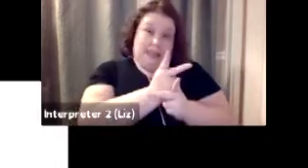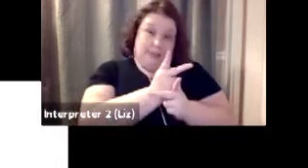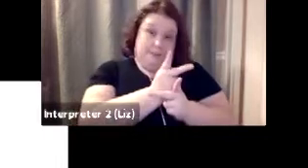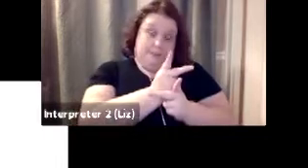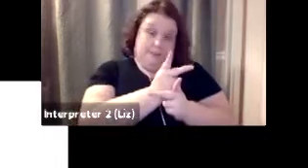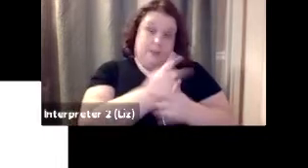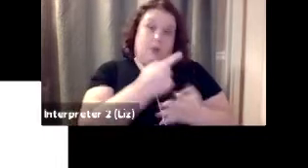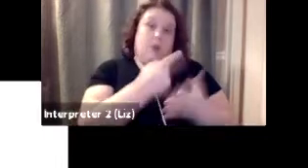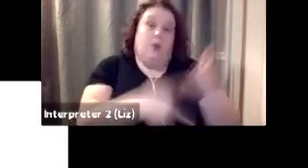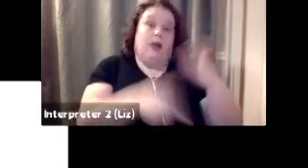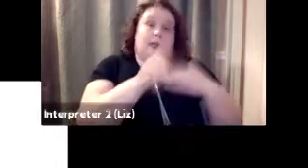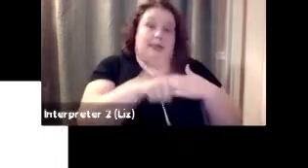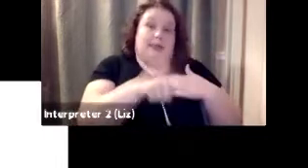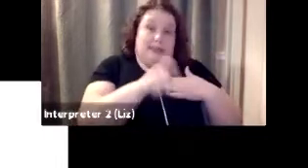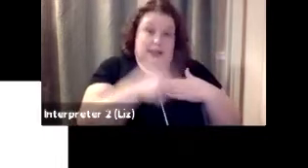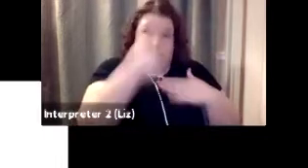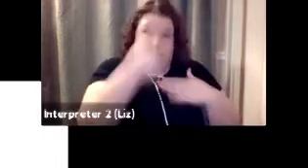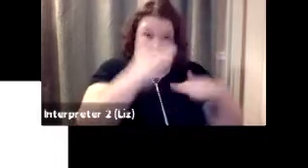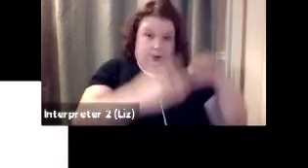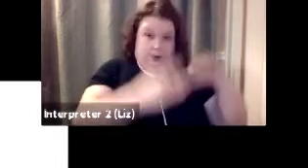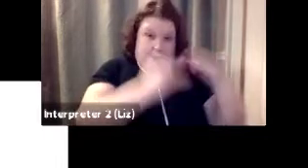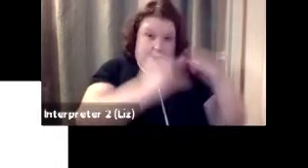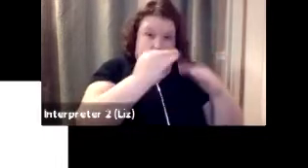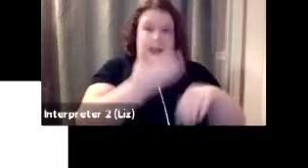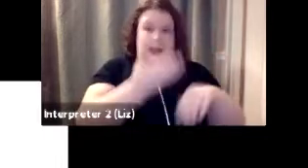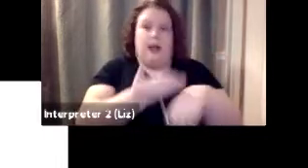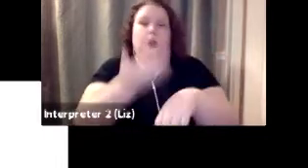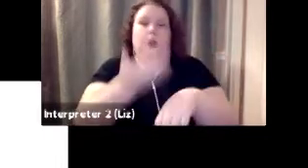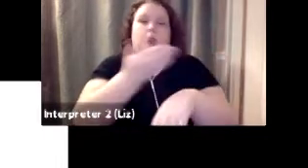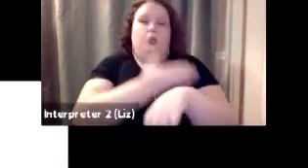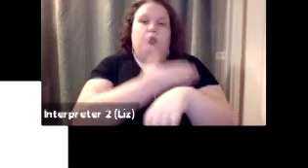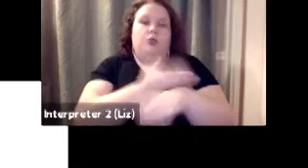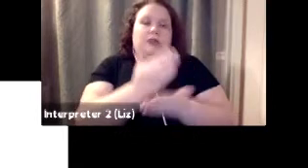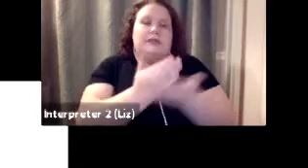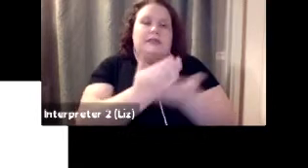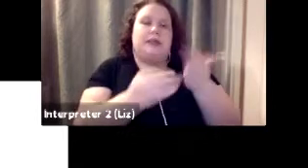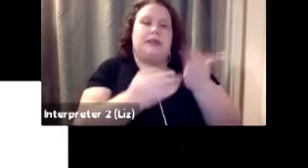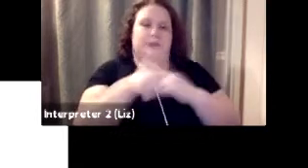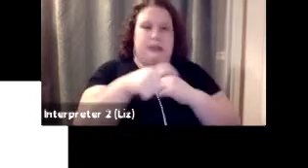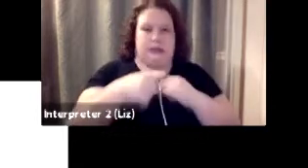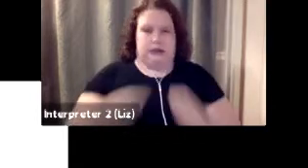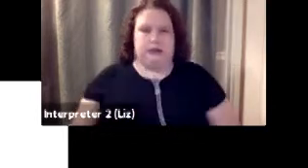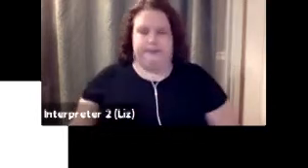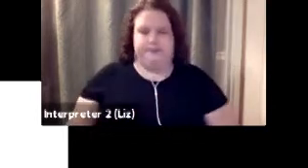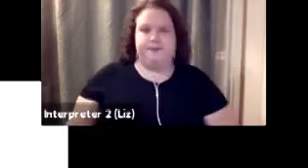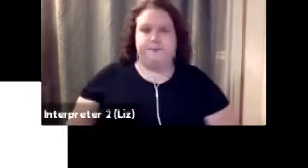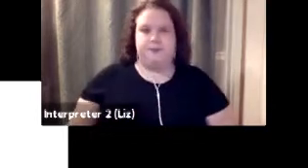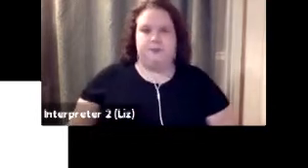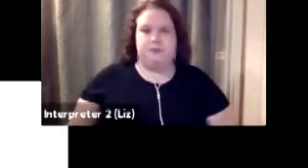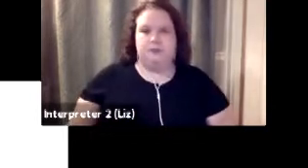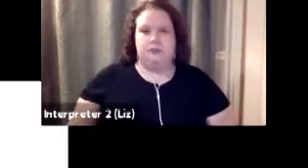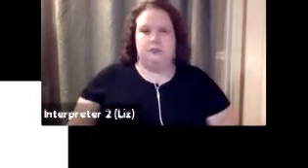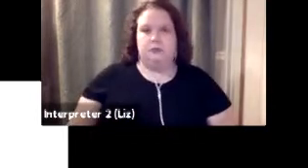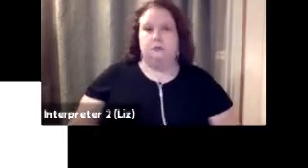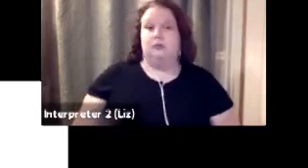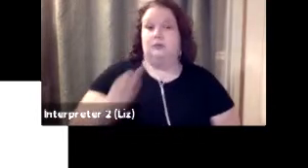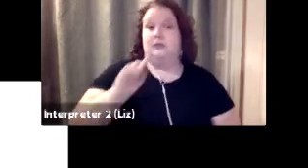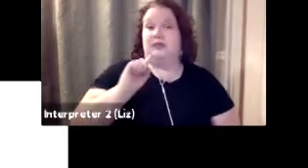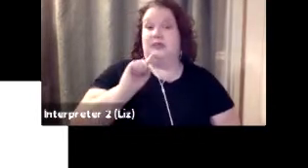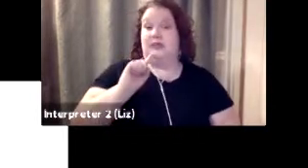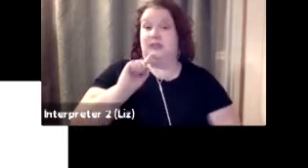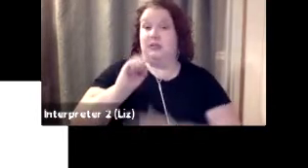as well as improve some of the educational needs within those campuses. As we look at the second category,